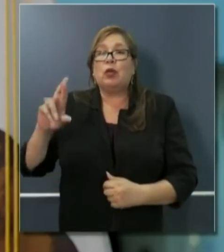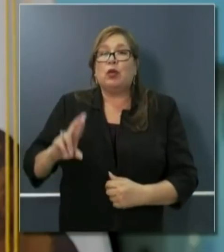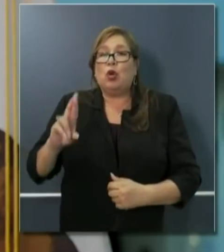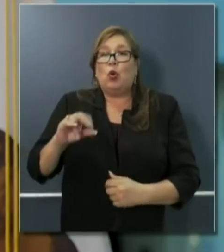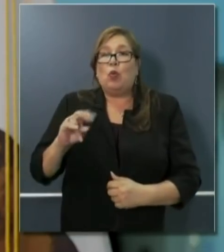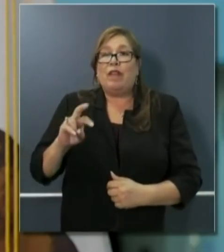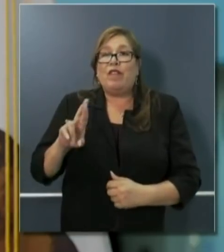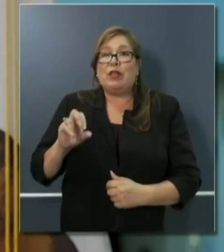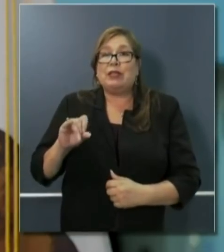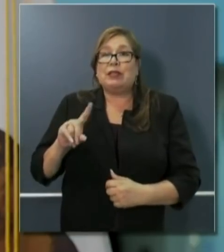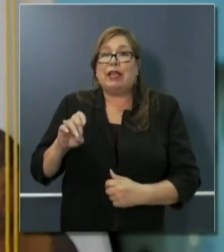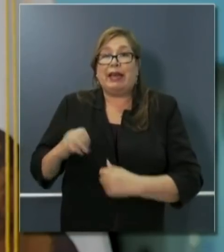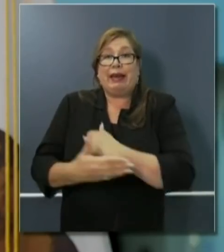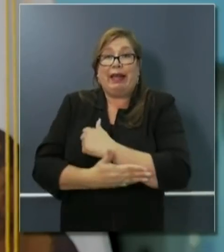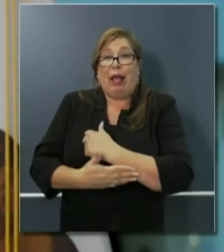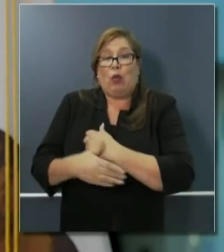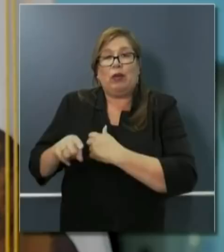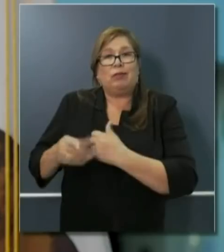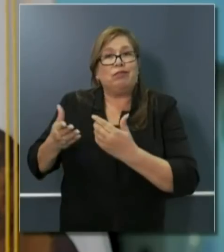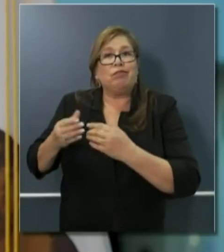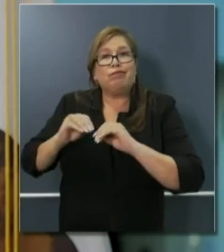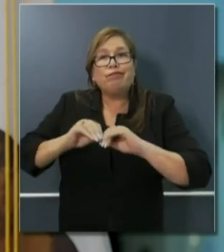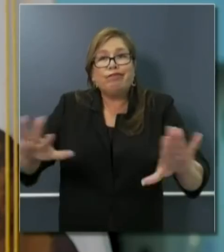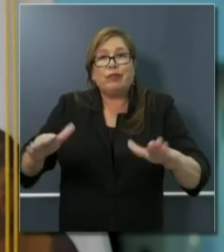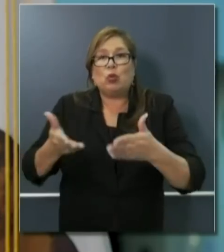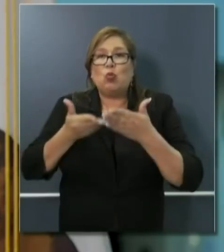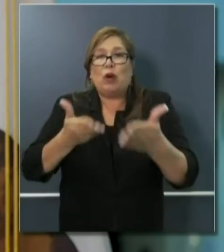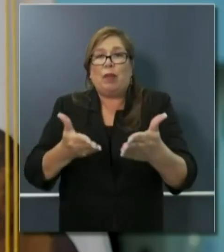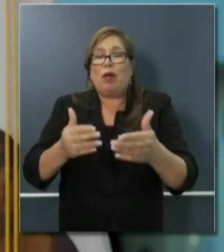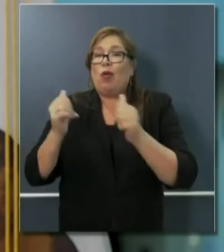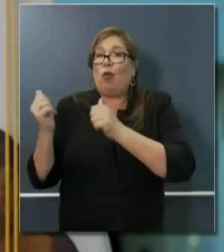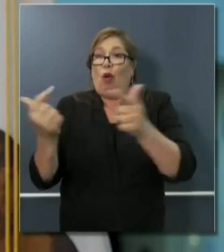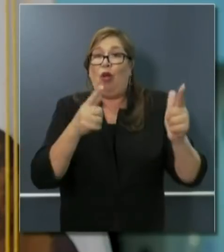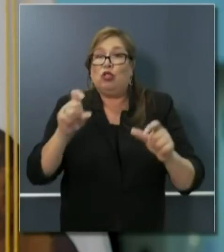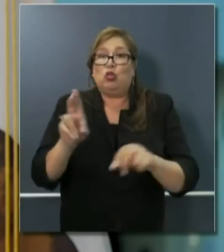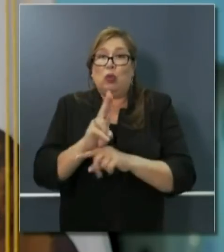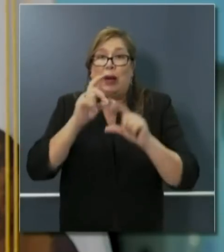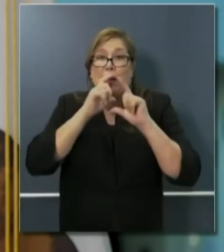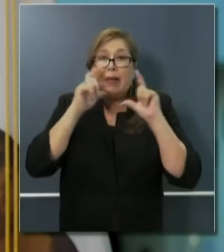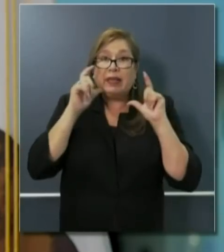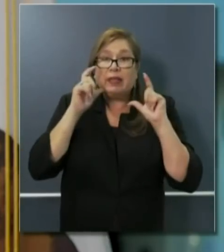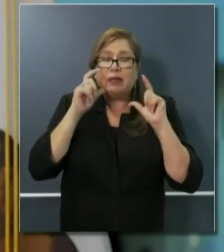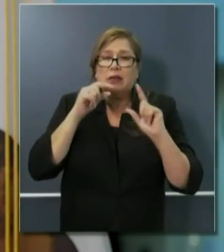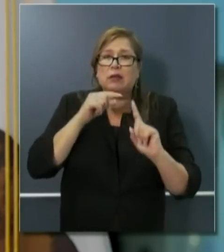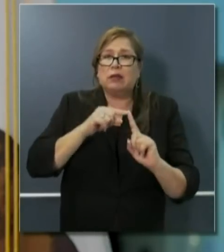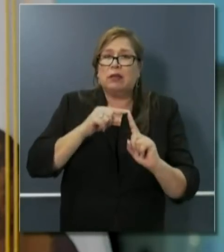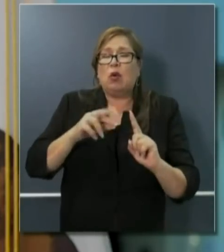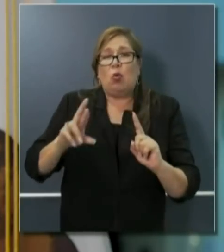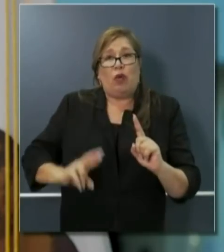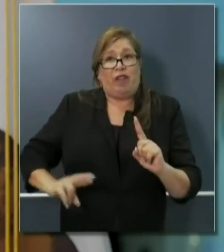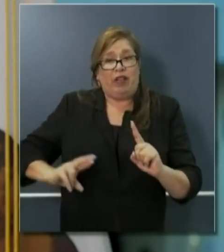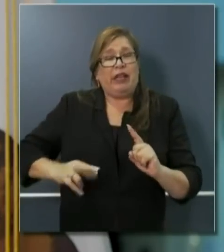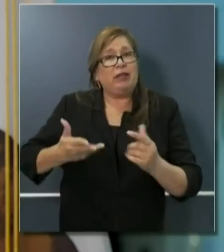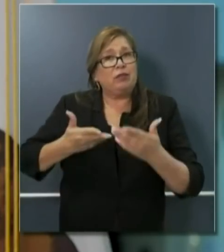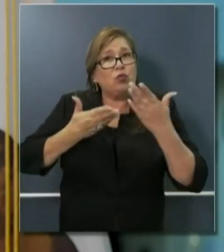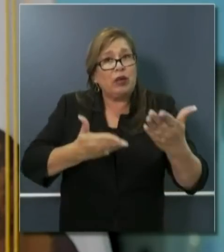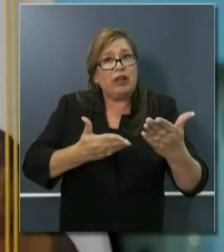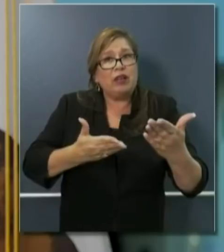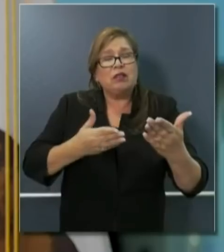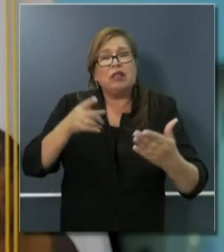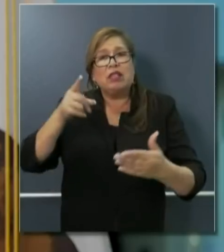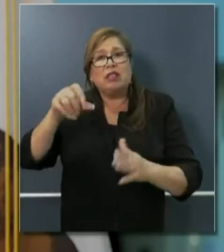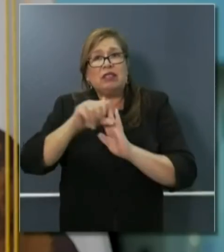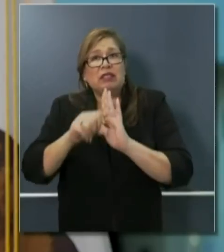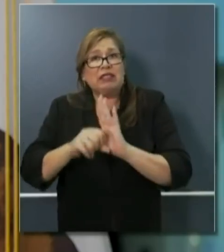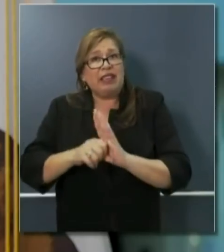recommendations that everyone should wear them. It sounds like that's not a recommendation that the state is ready to make. So wondering if you